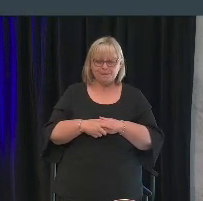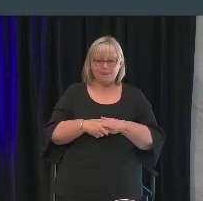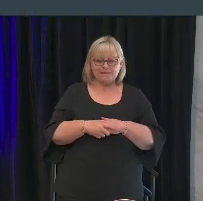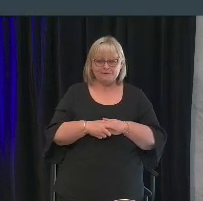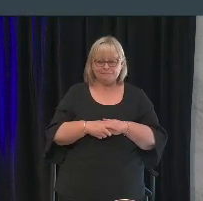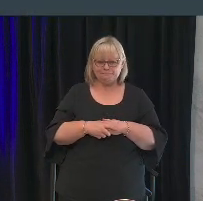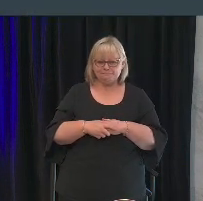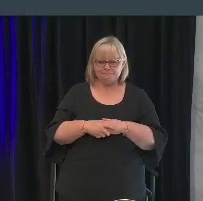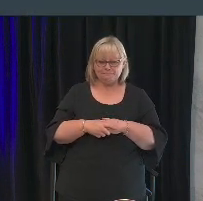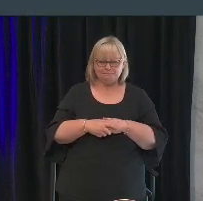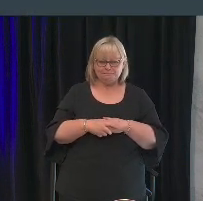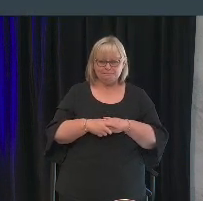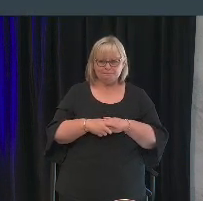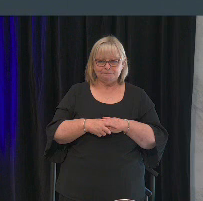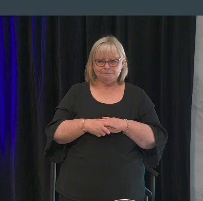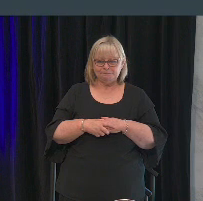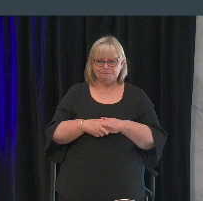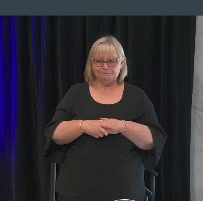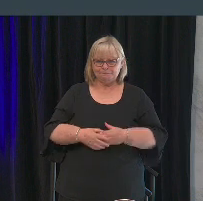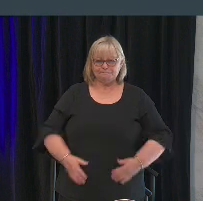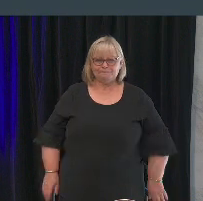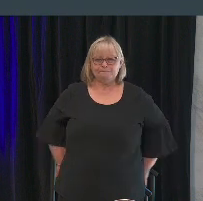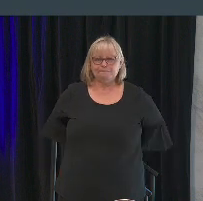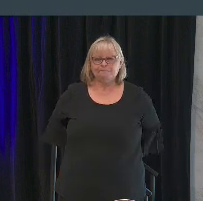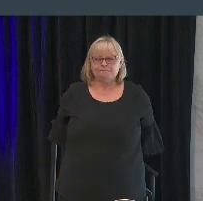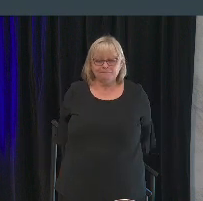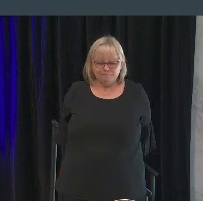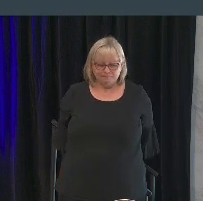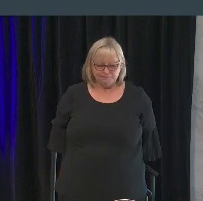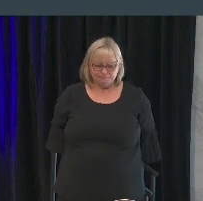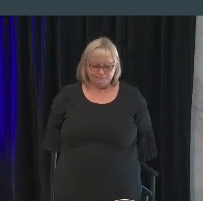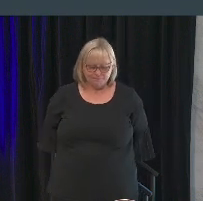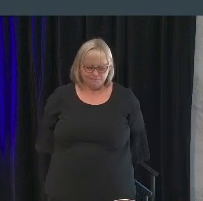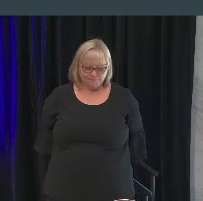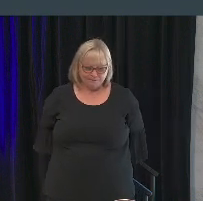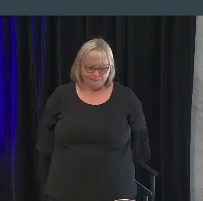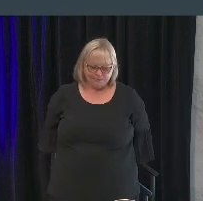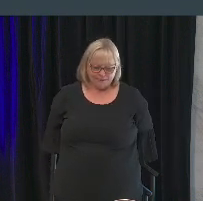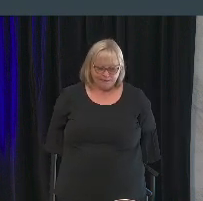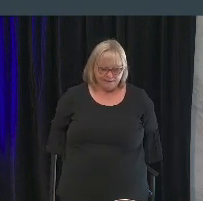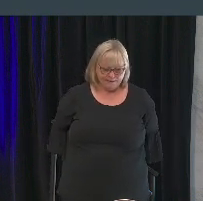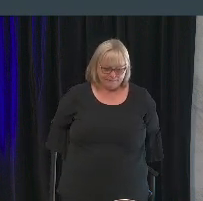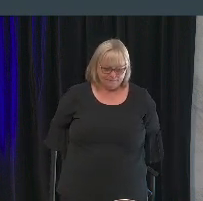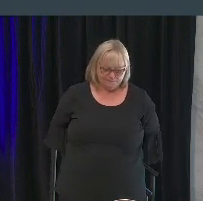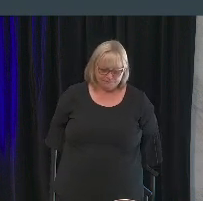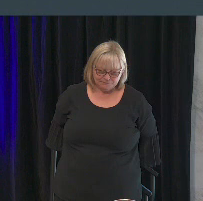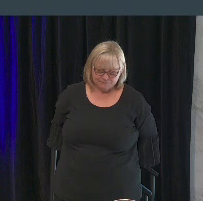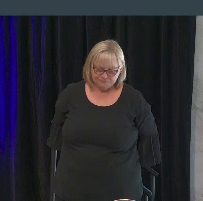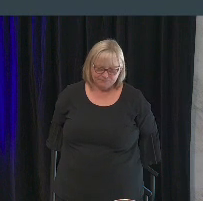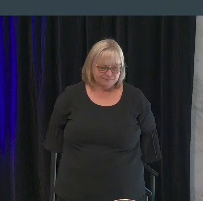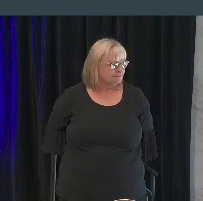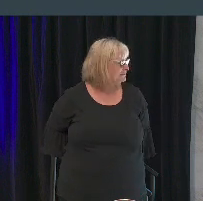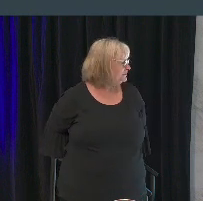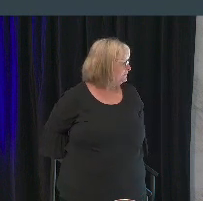How It Feels to Float, Helena Fox. A nuanced, multi-layered and fearless debut novel exploring